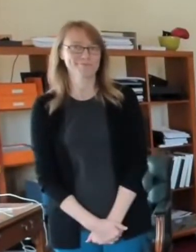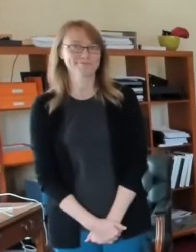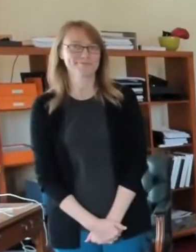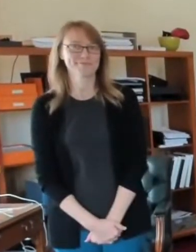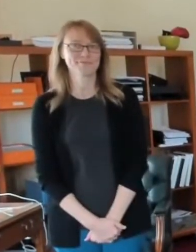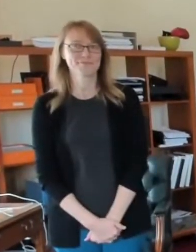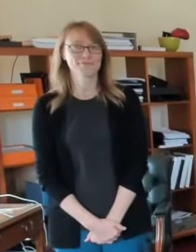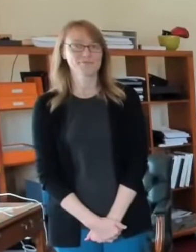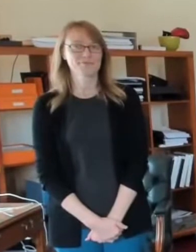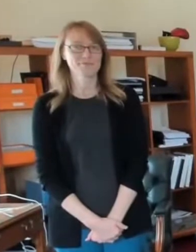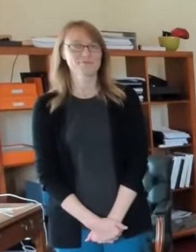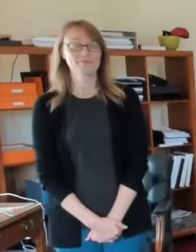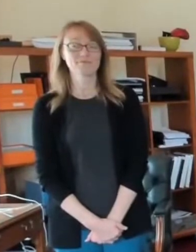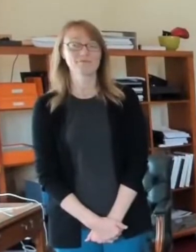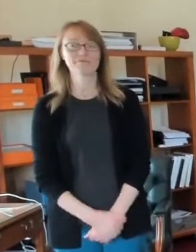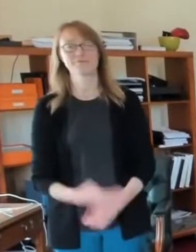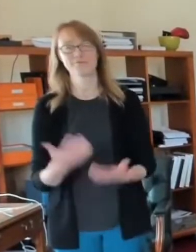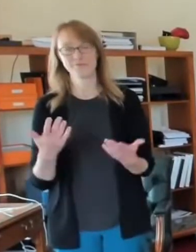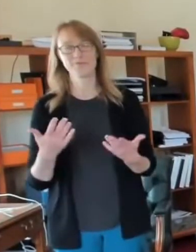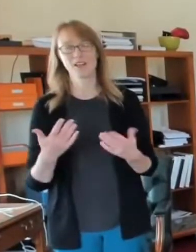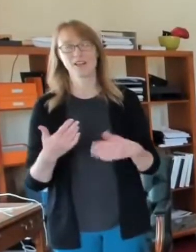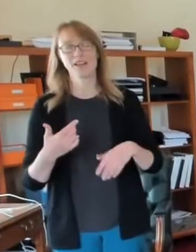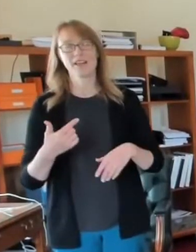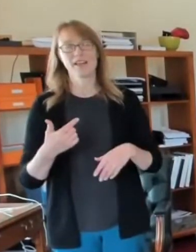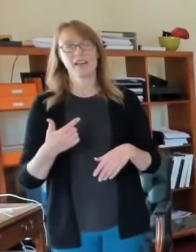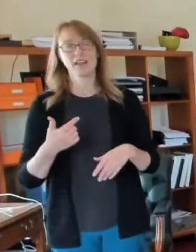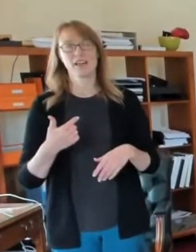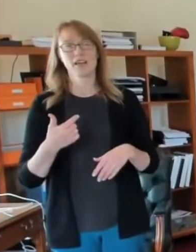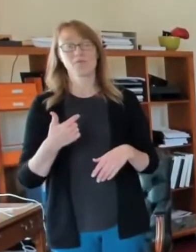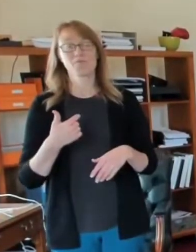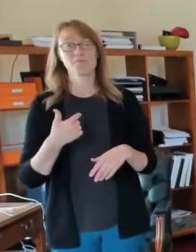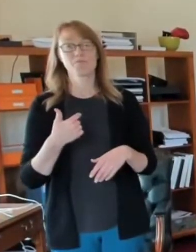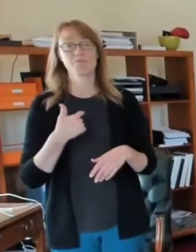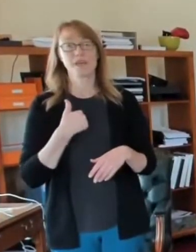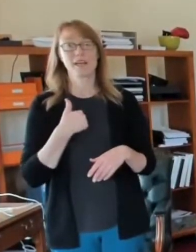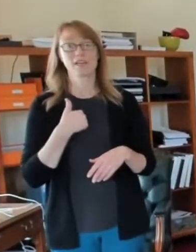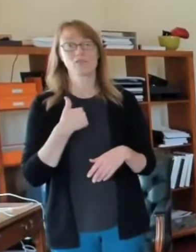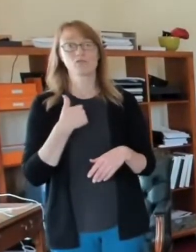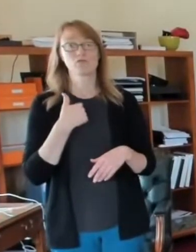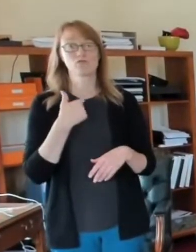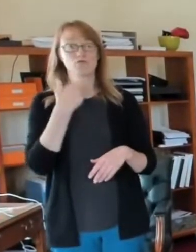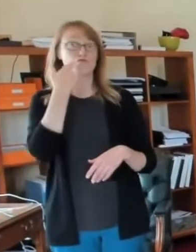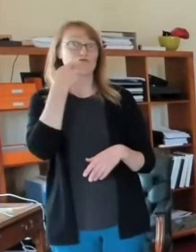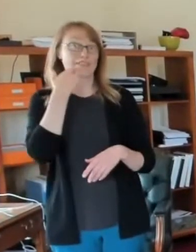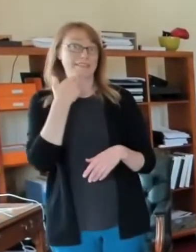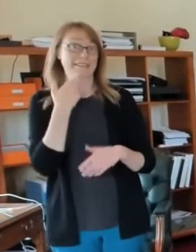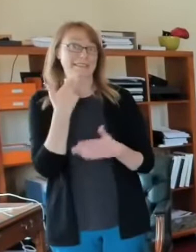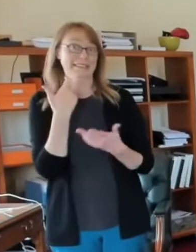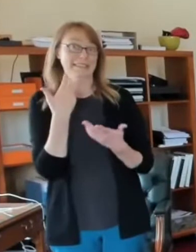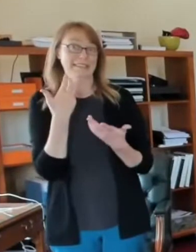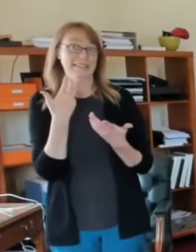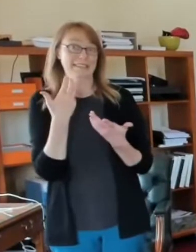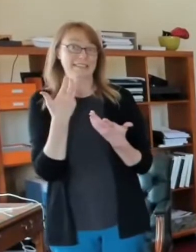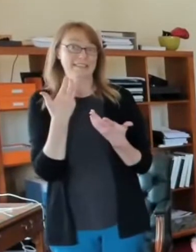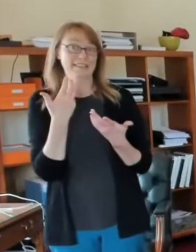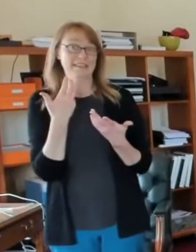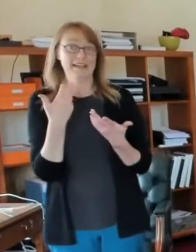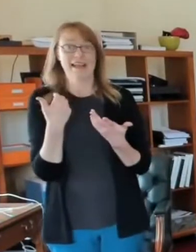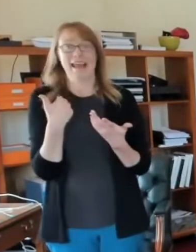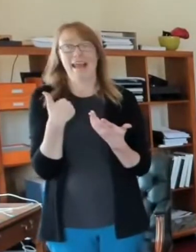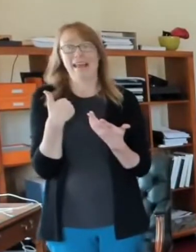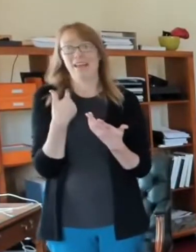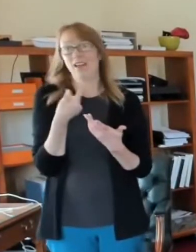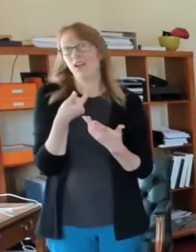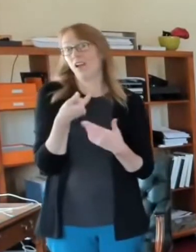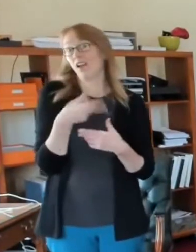So the moral of the story, I just had I'll give a little plug here, a big Gus's pretzel with a bunch of